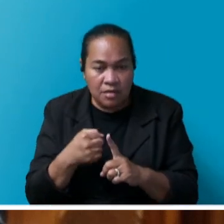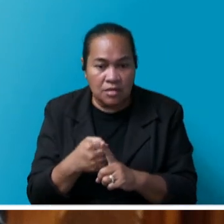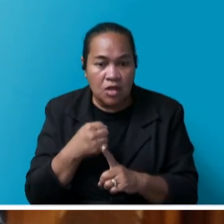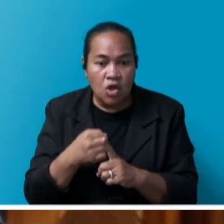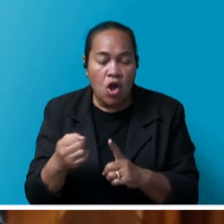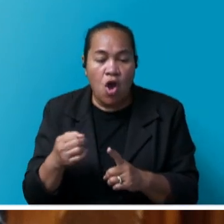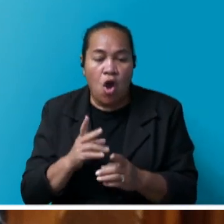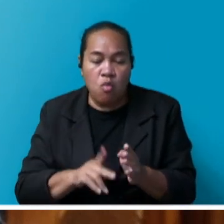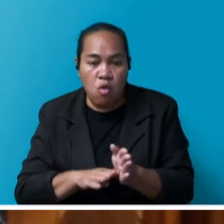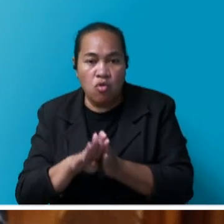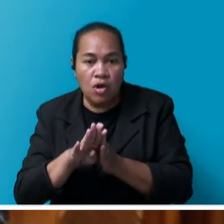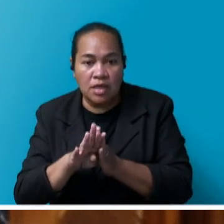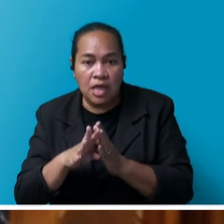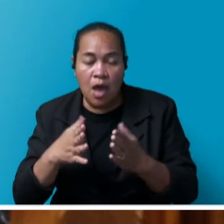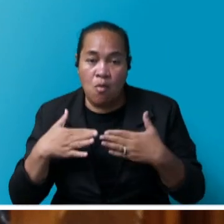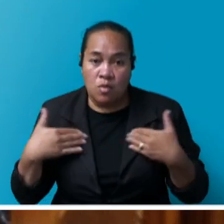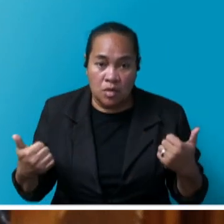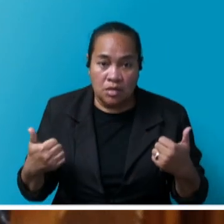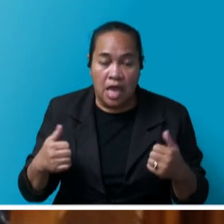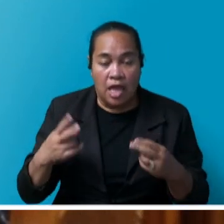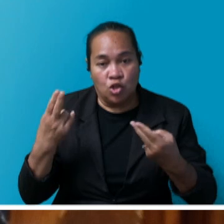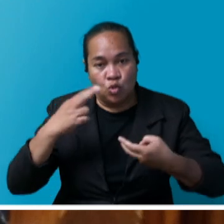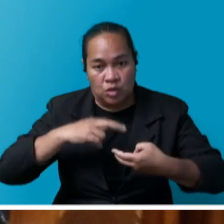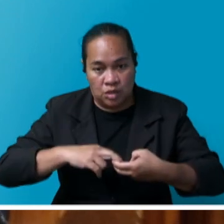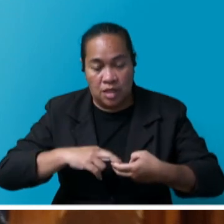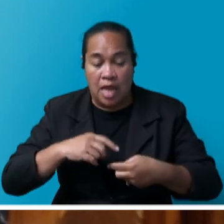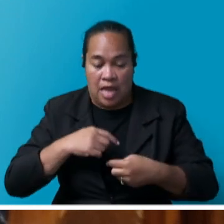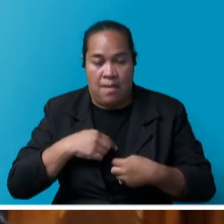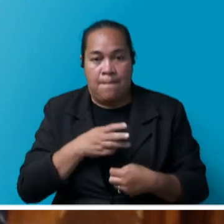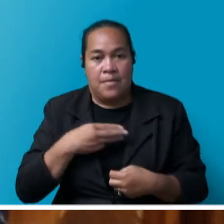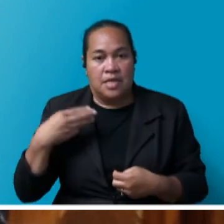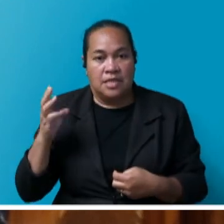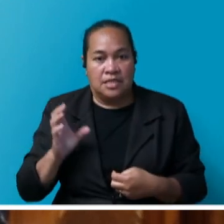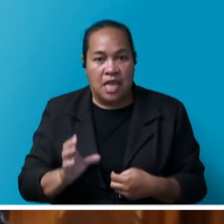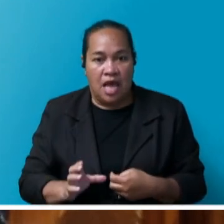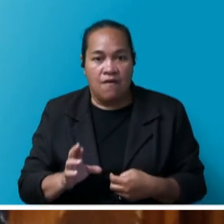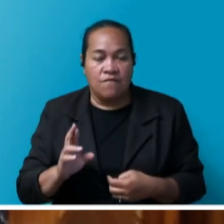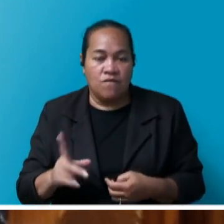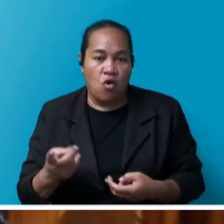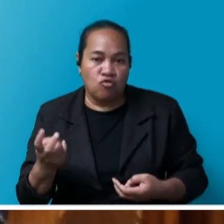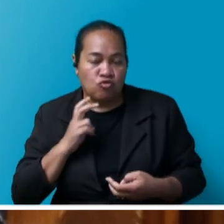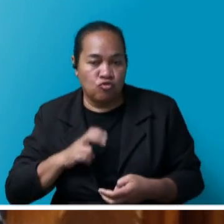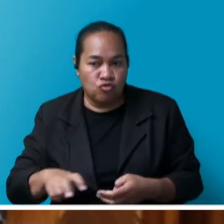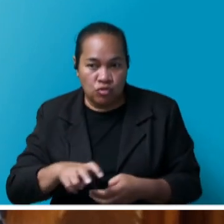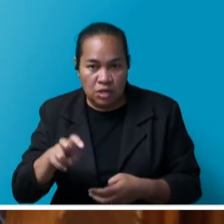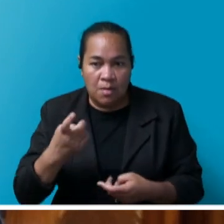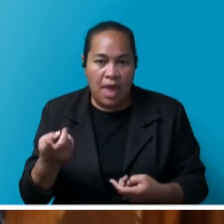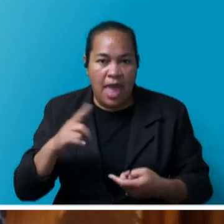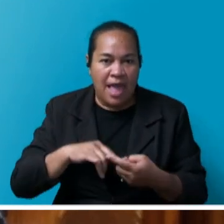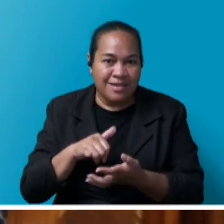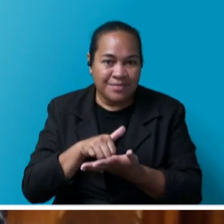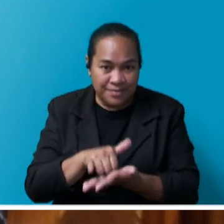unity. As a minister responsible for tourism and civil aviation, I am particularly inspired by his call for transformative leadership